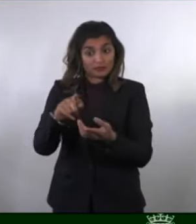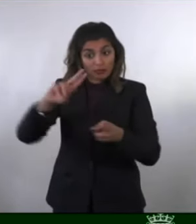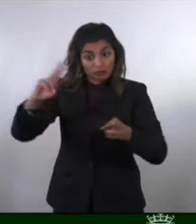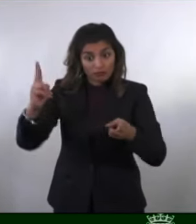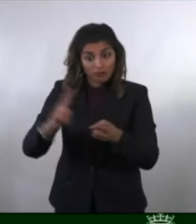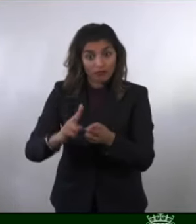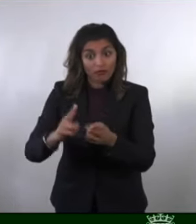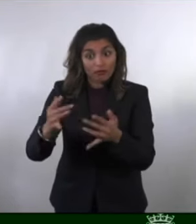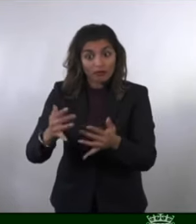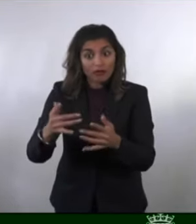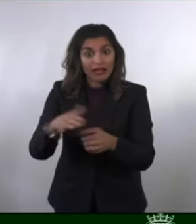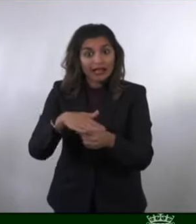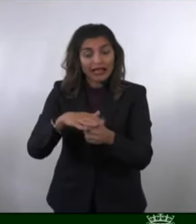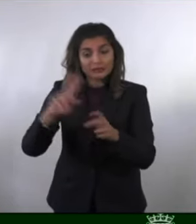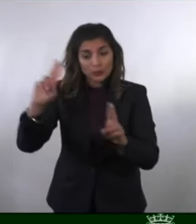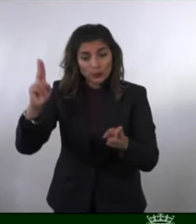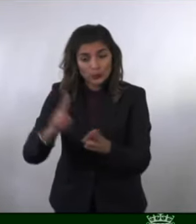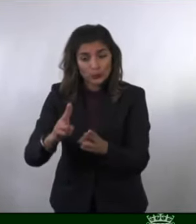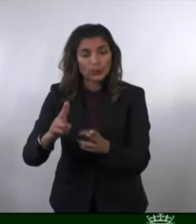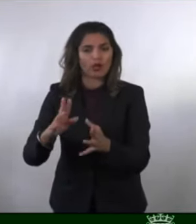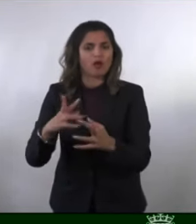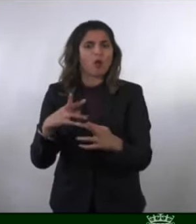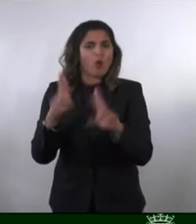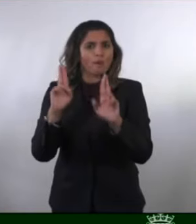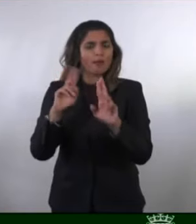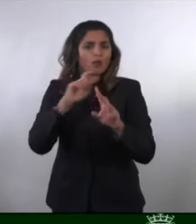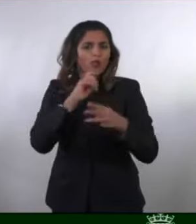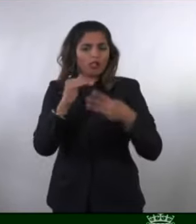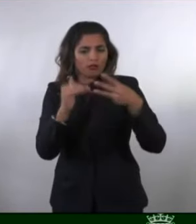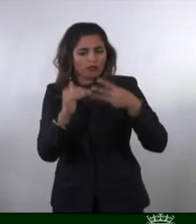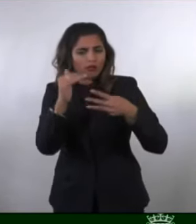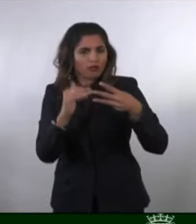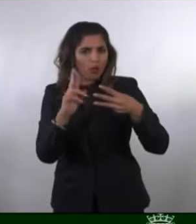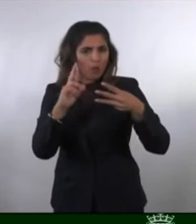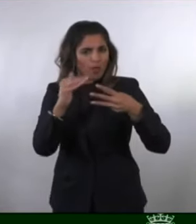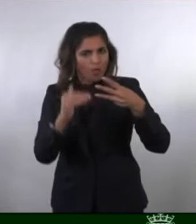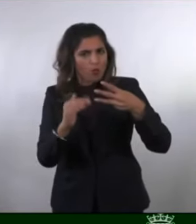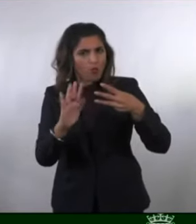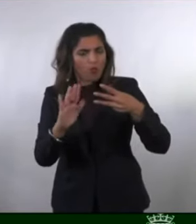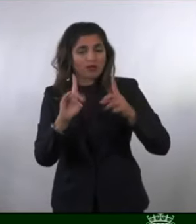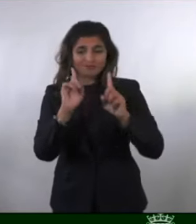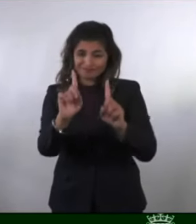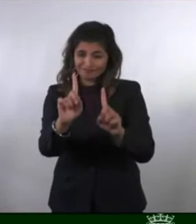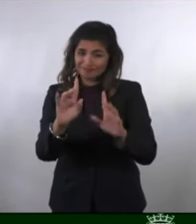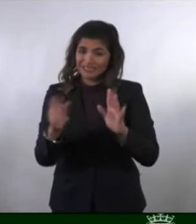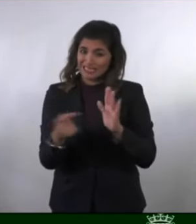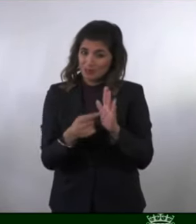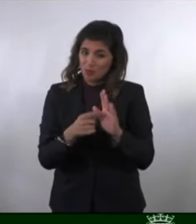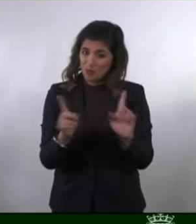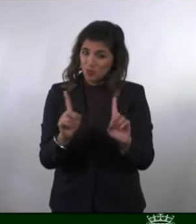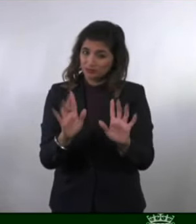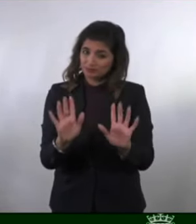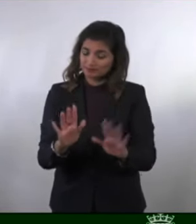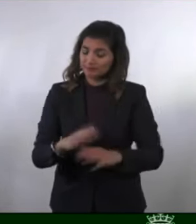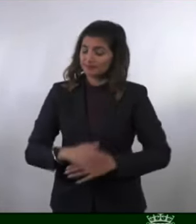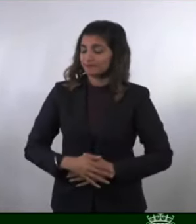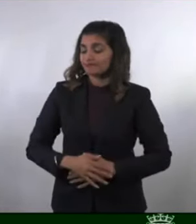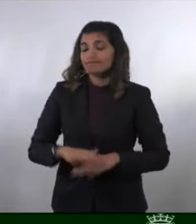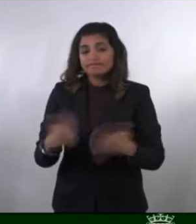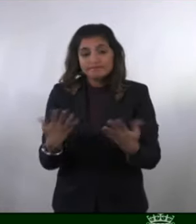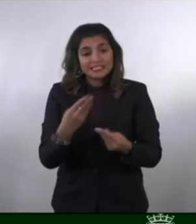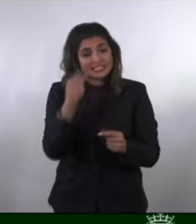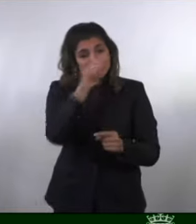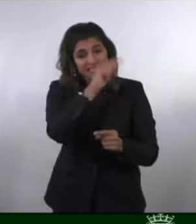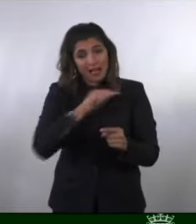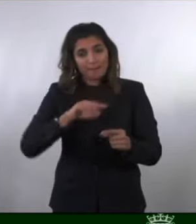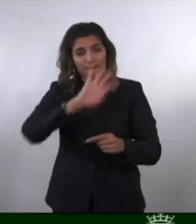of that effort. Having said that, it is absolutely critical that areas that need to go into